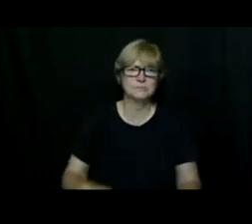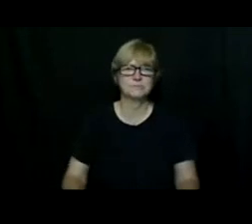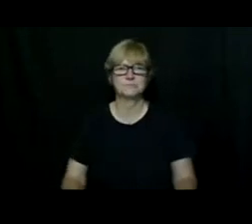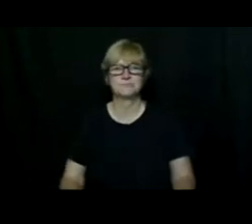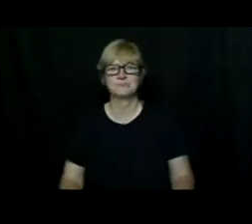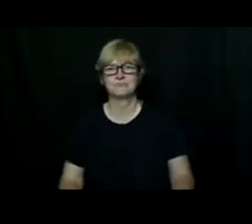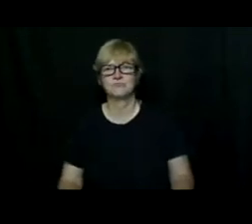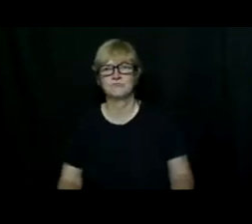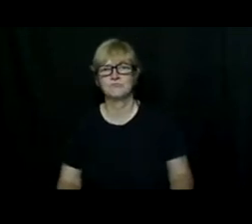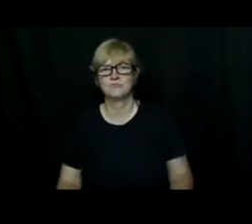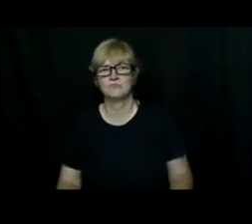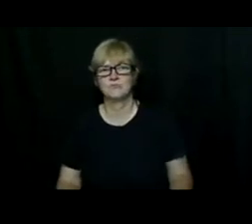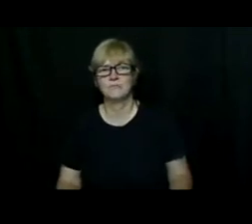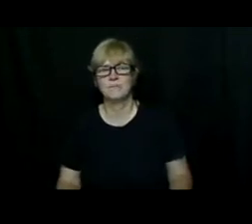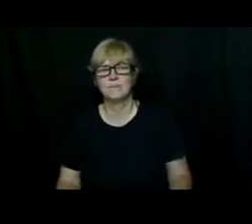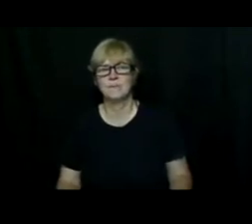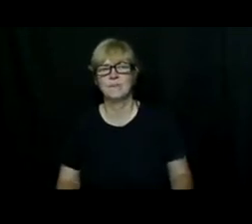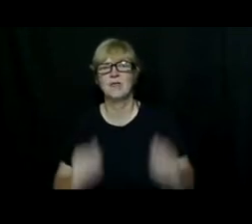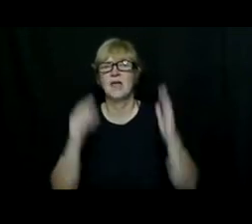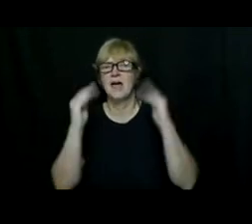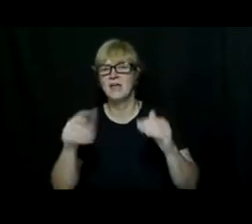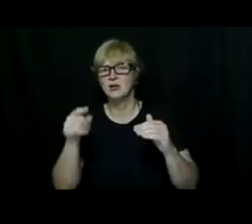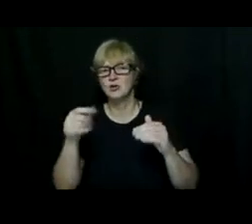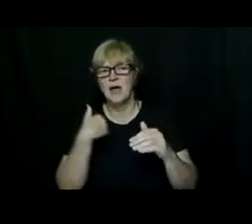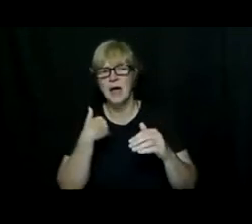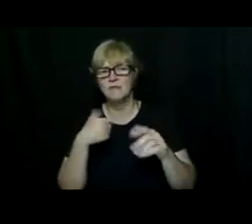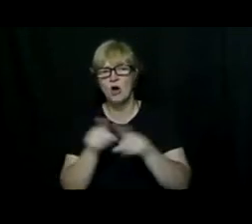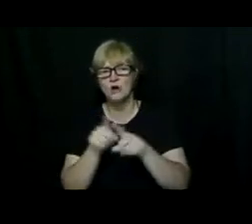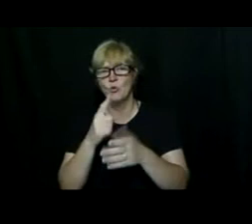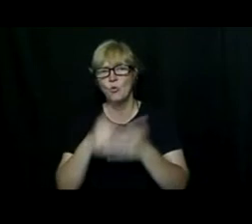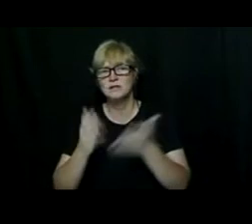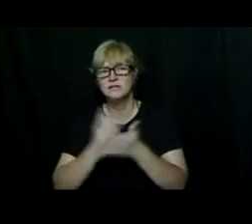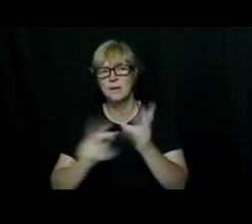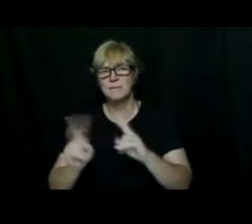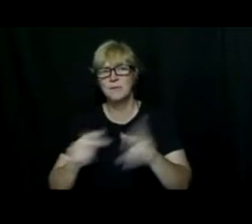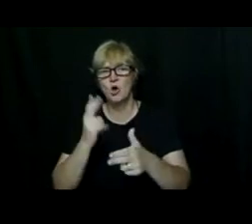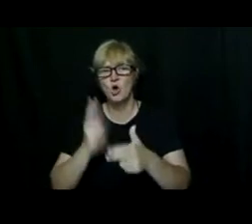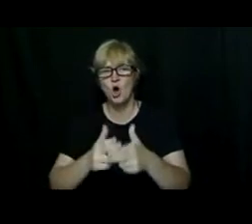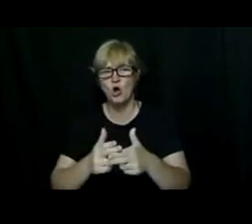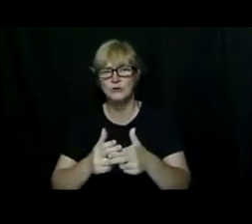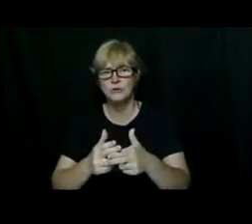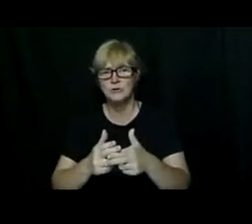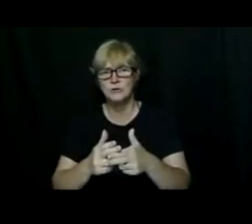again, simplifying. And then we have what some people call weak embodied cognition,